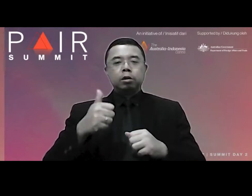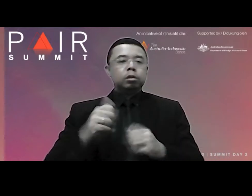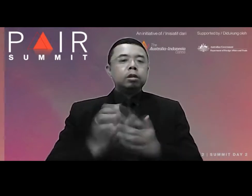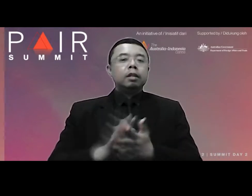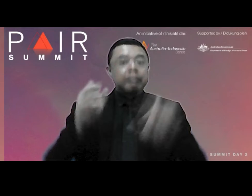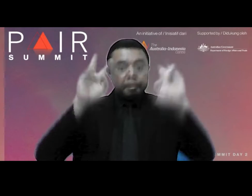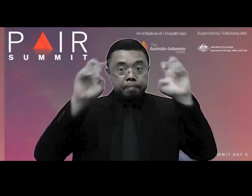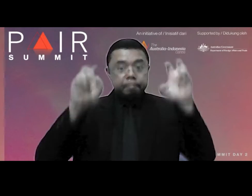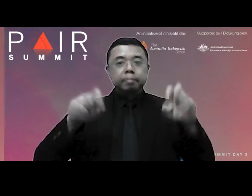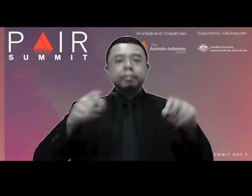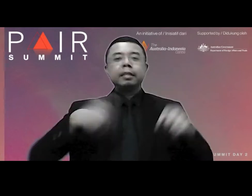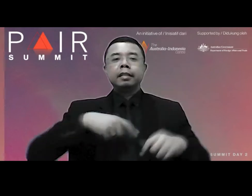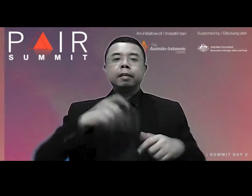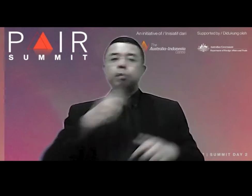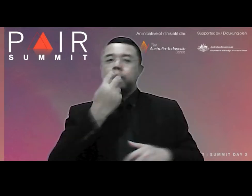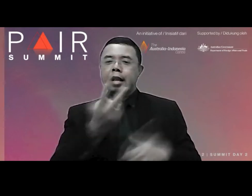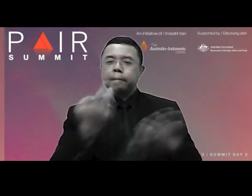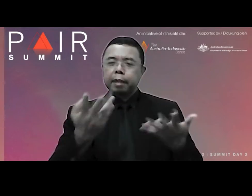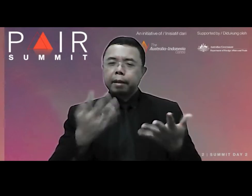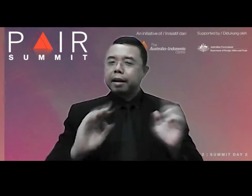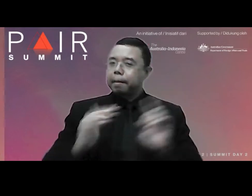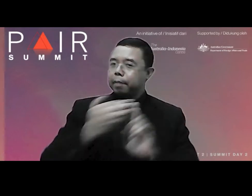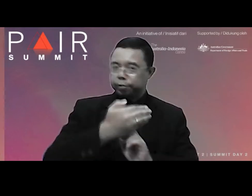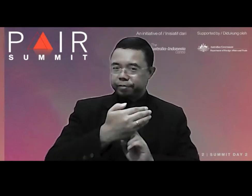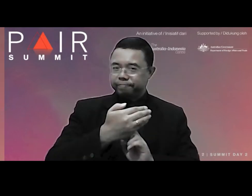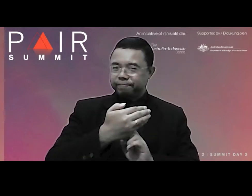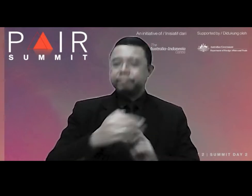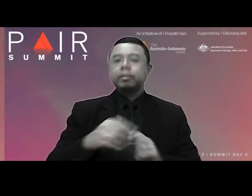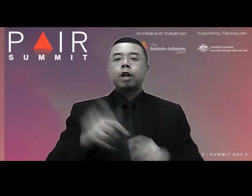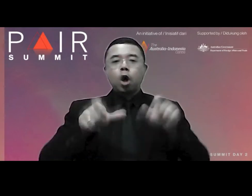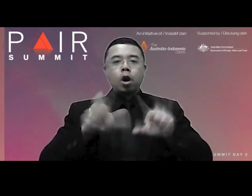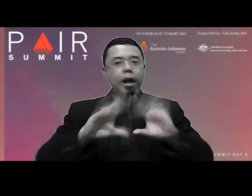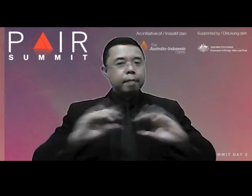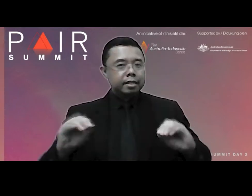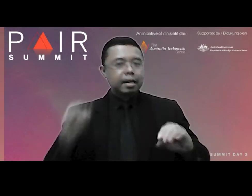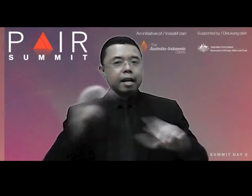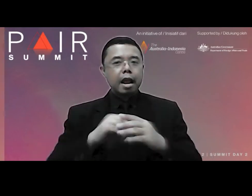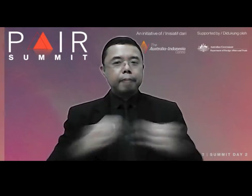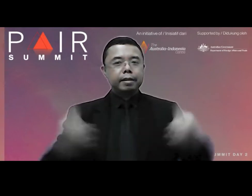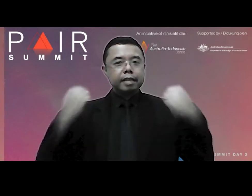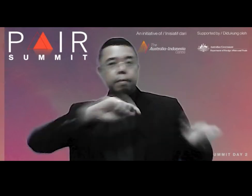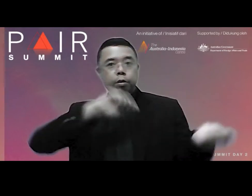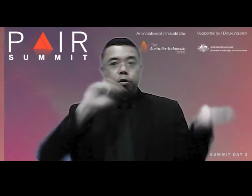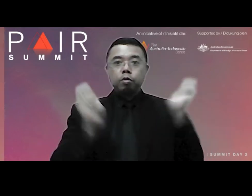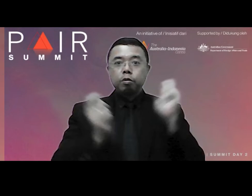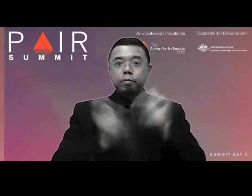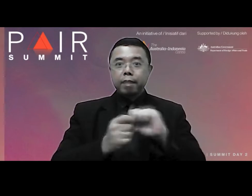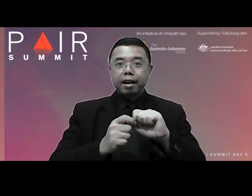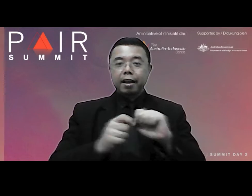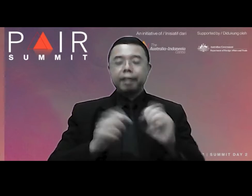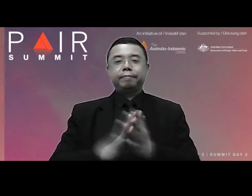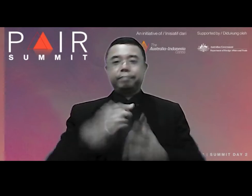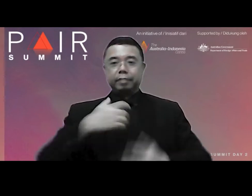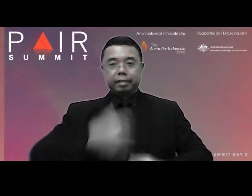how to protect healthcare workers and also change public attitudes around that during a crisis. These are two